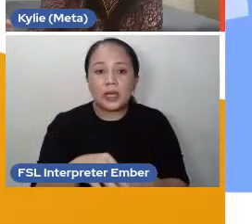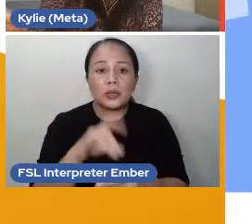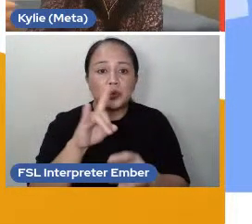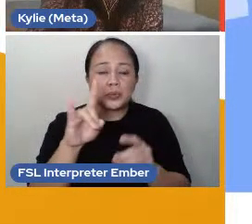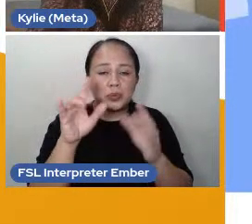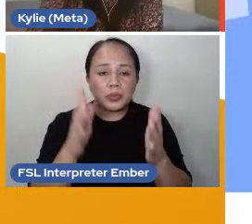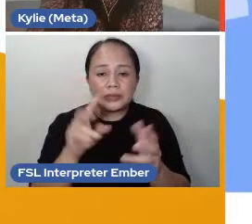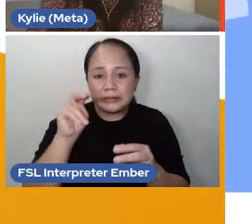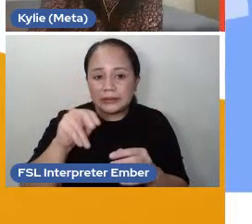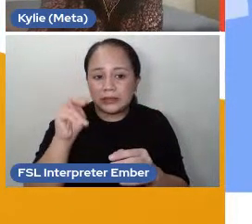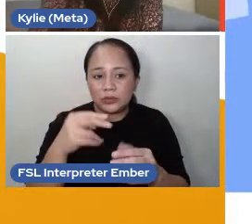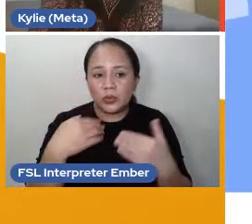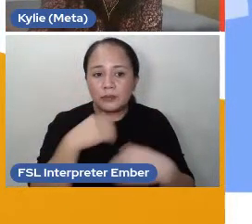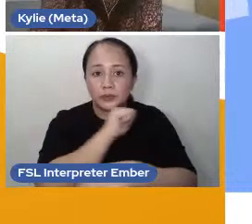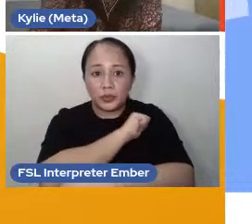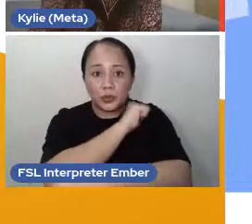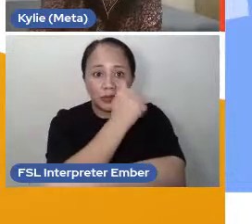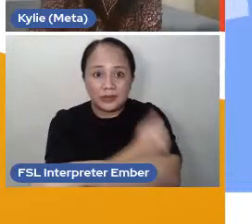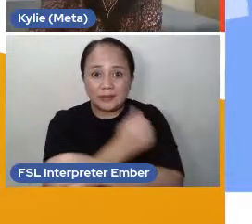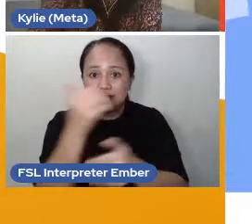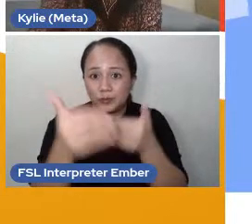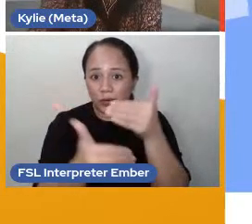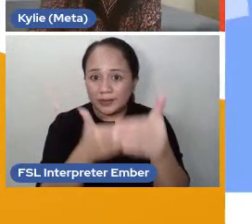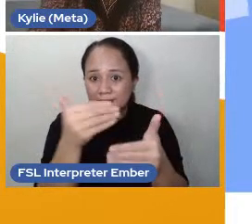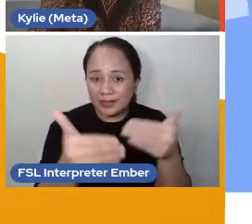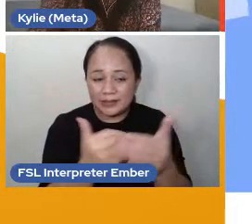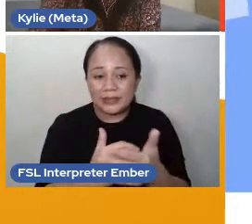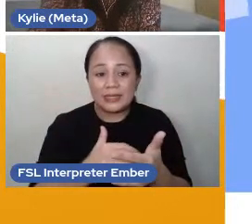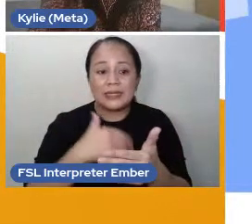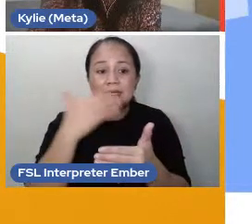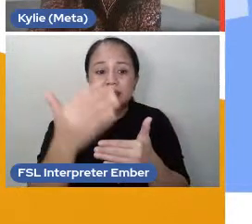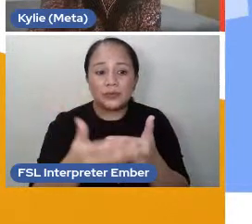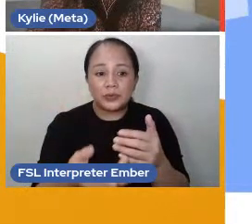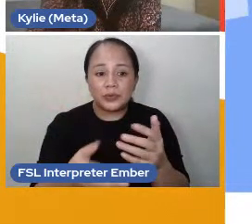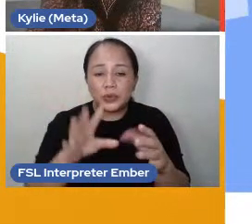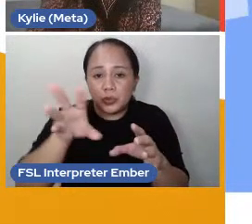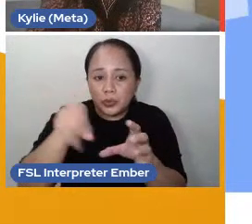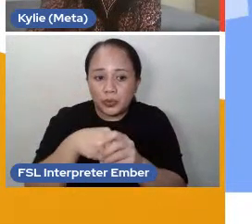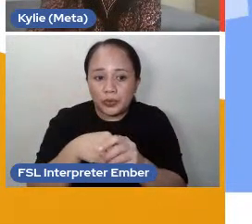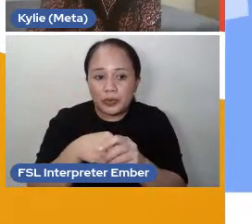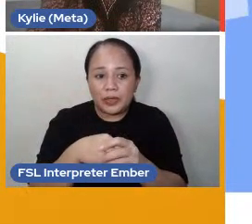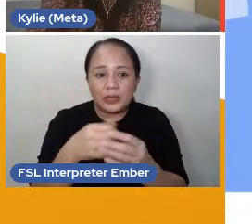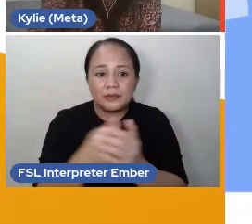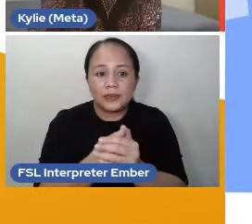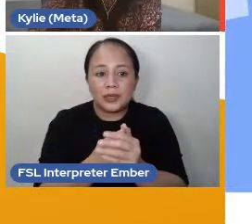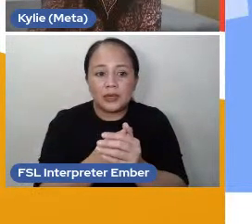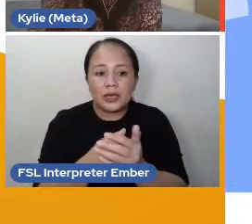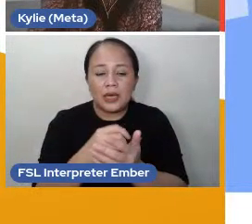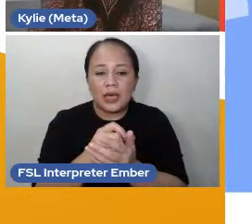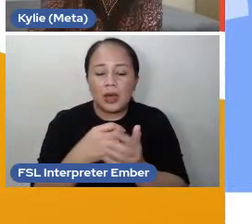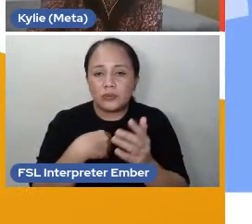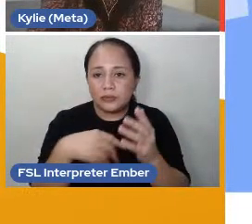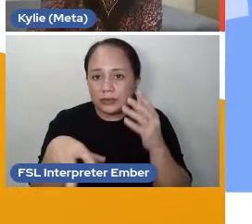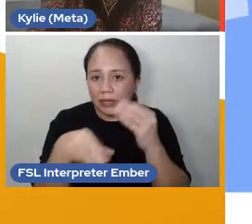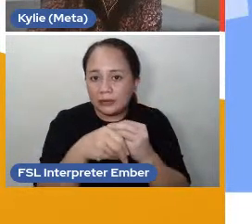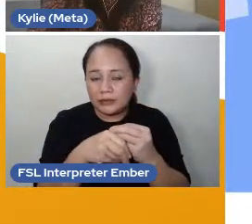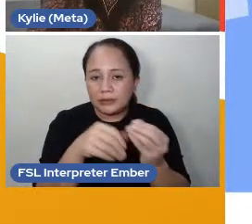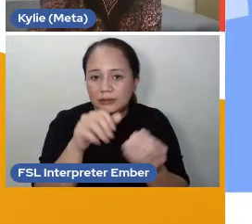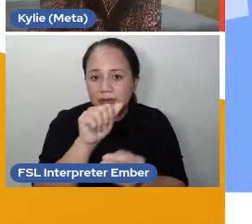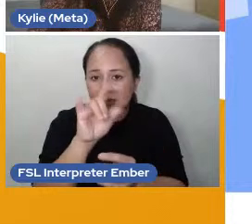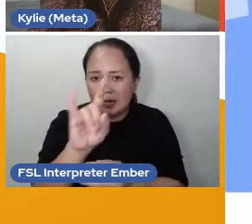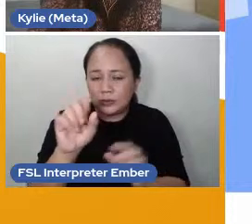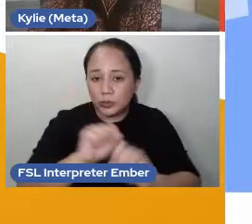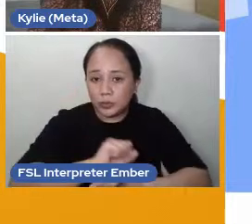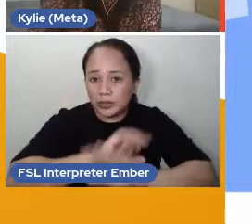go through an authorization process, and they need to include a paid for by disclaimer on the ad. So it's really clear